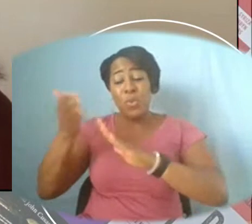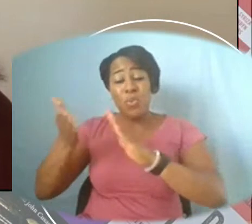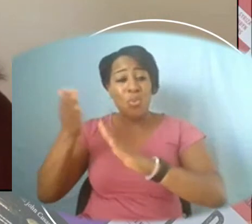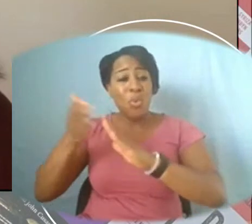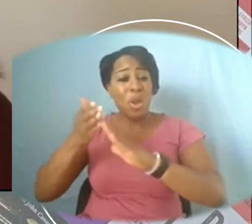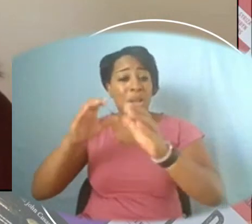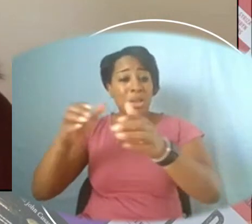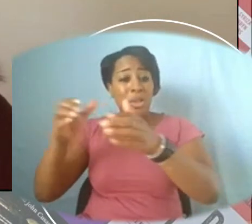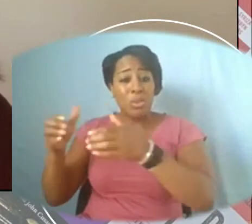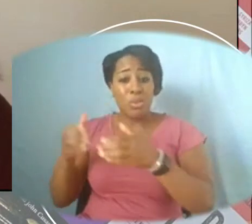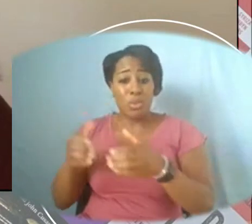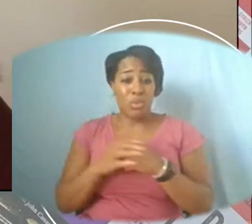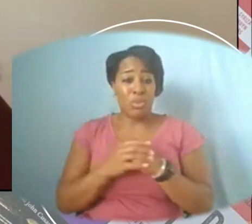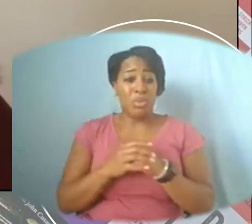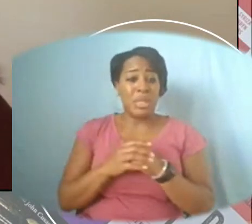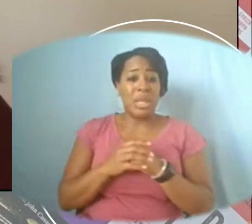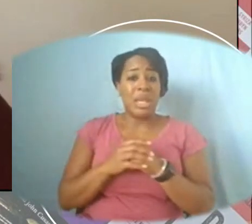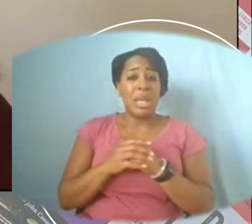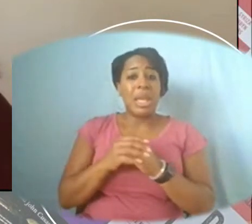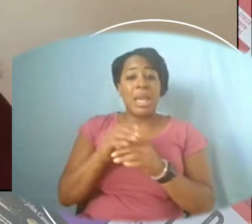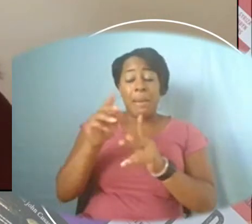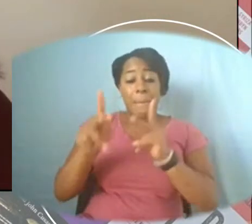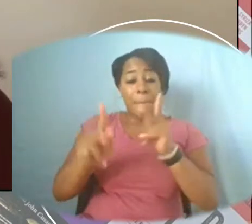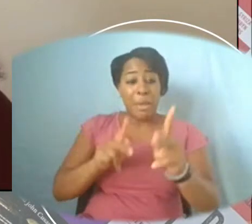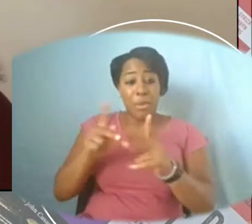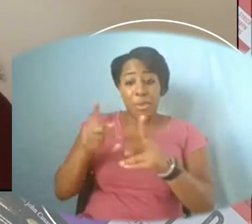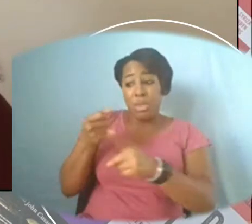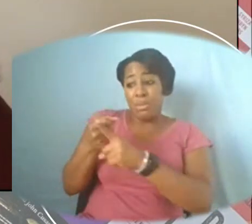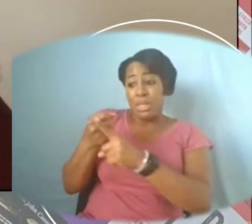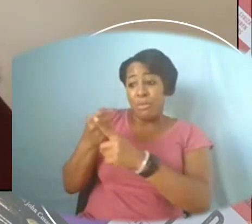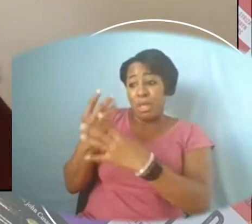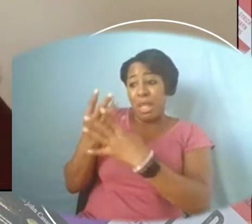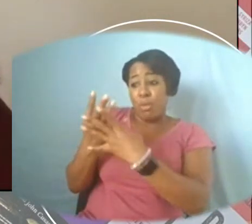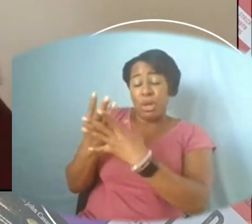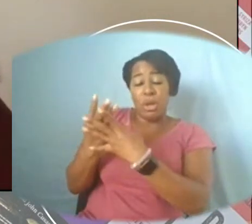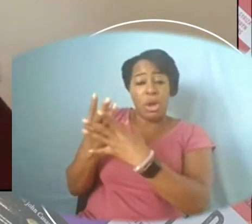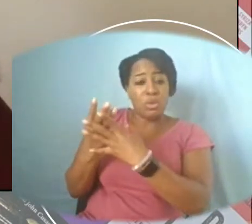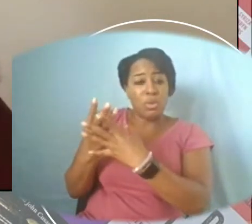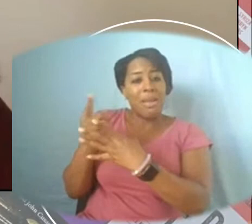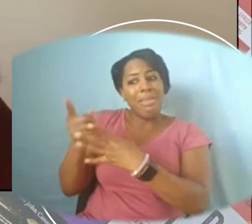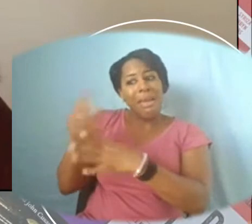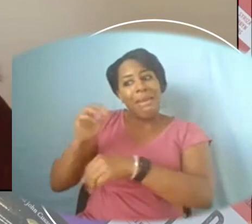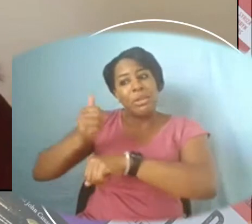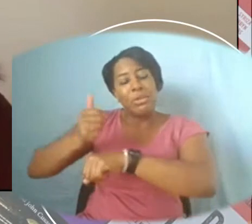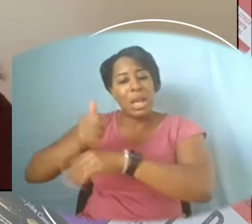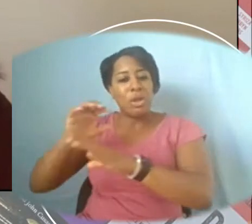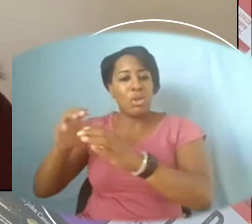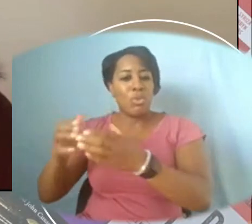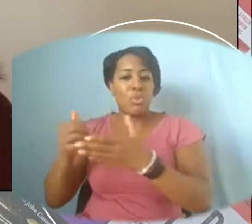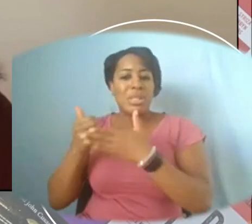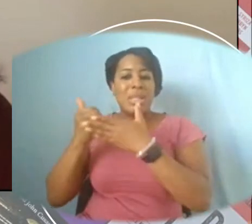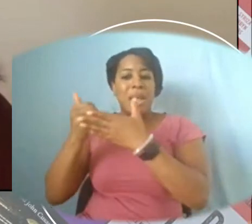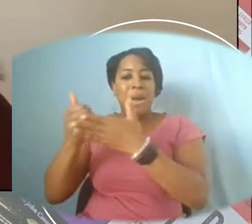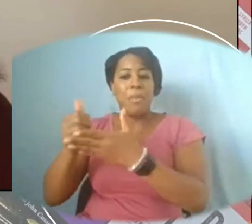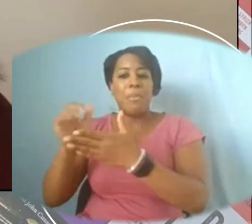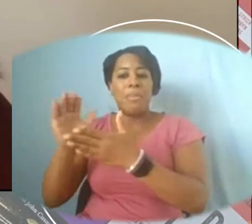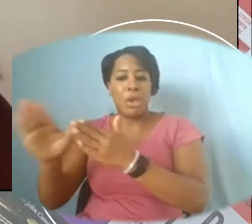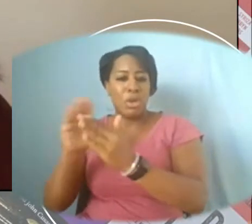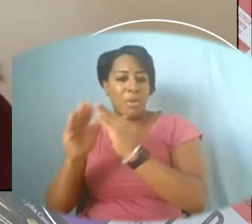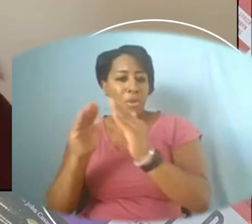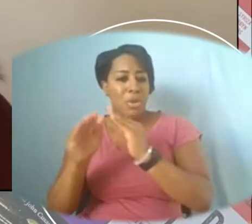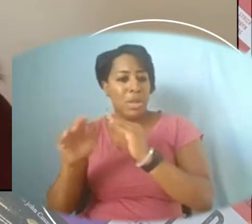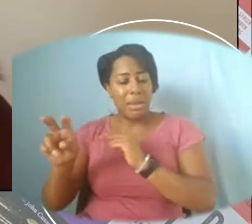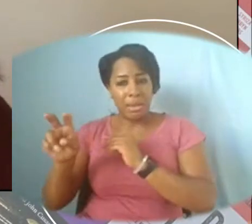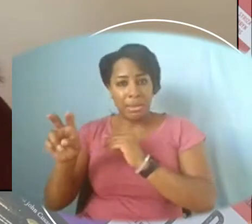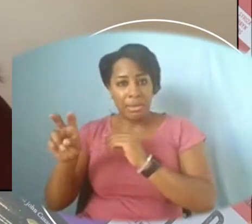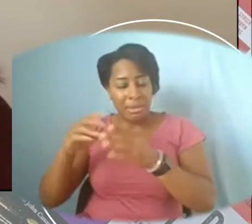Individuals incarcerated created the groups to help get their community out because they know they're going to be my